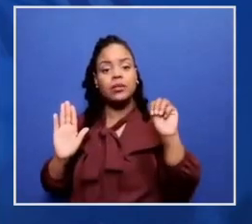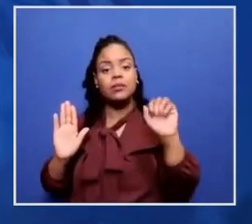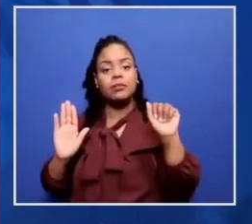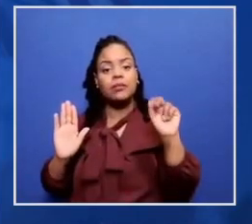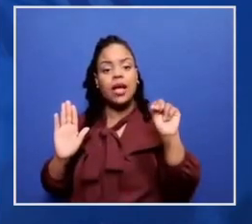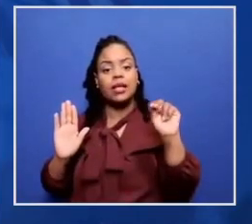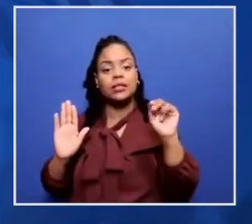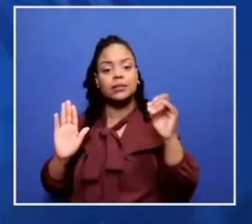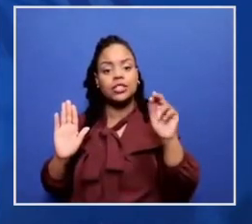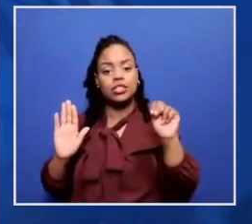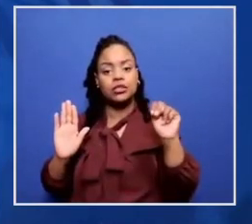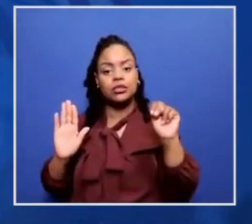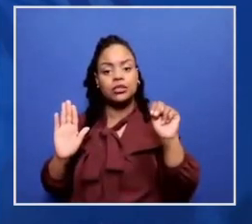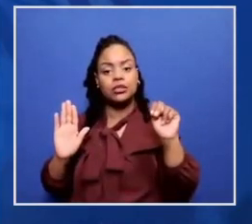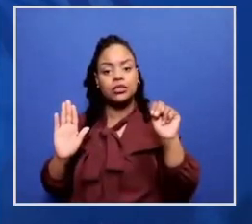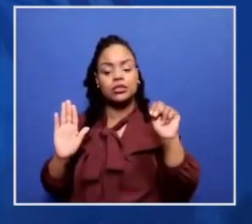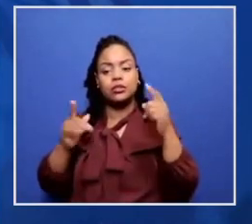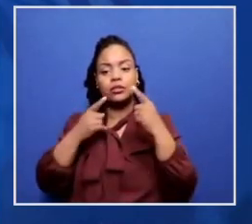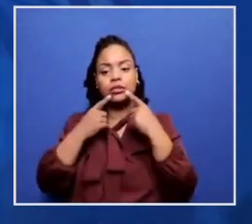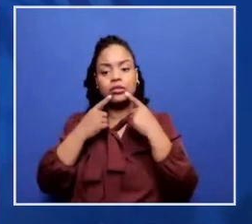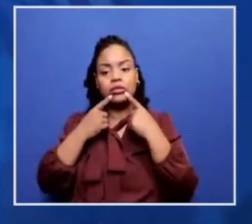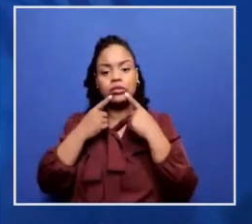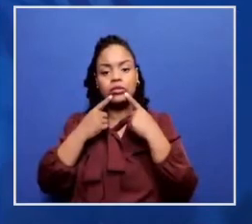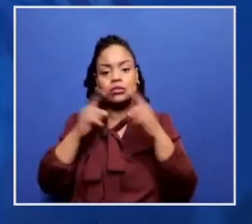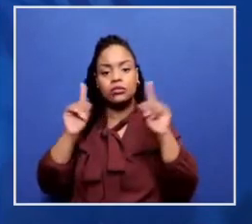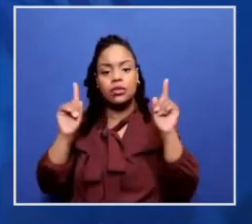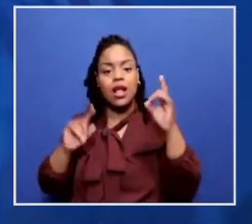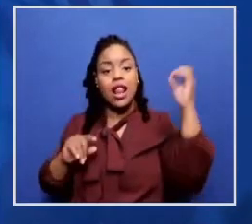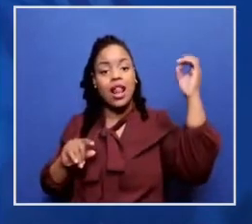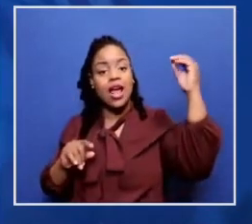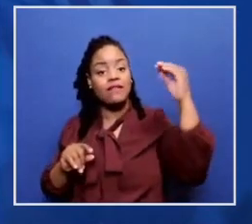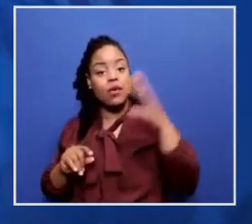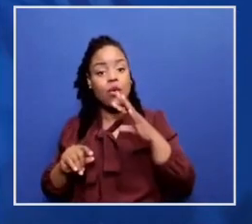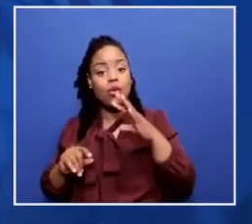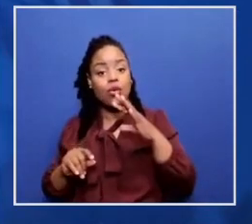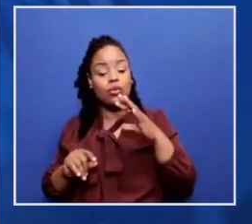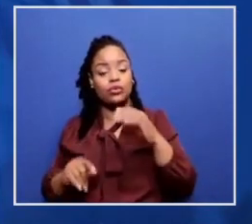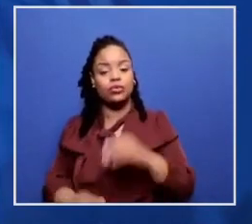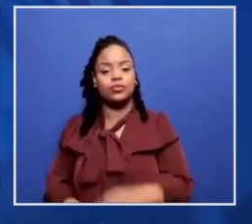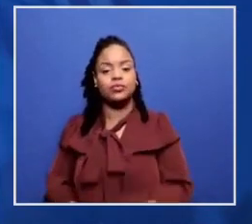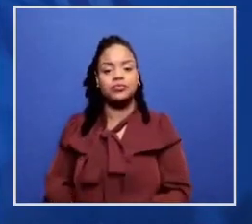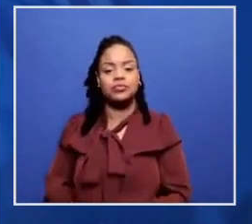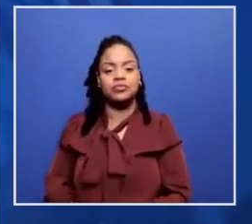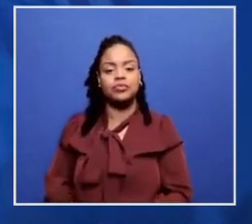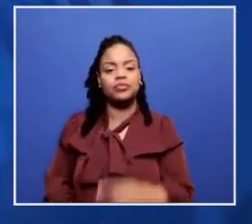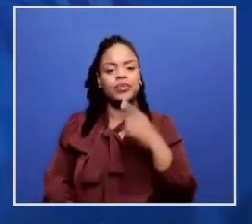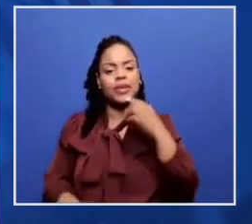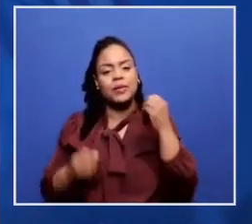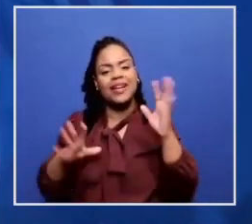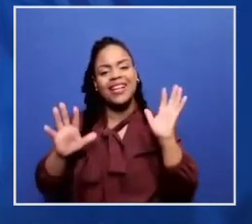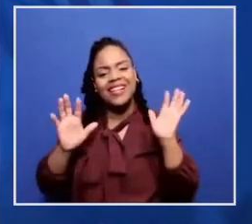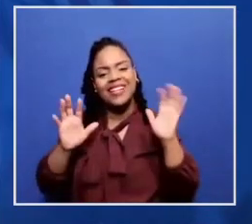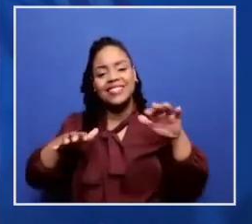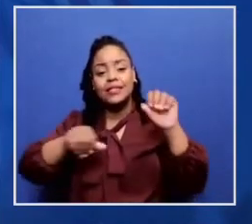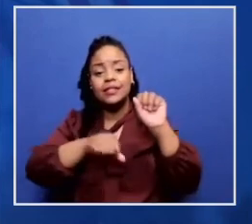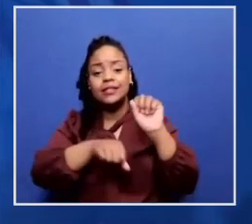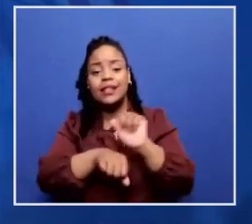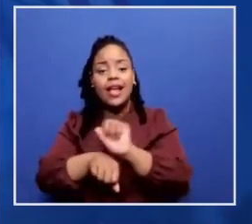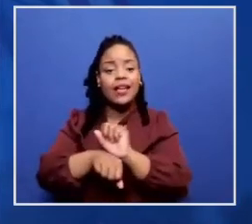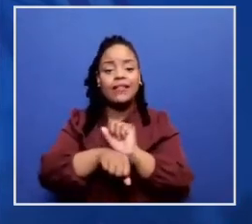hope. The plenty of slaves who had been seared, called Negroes. The flame